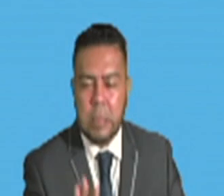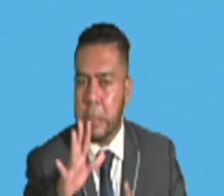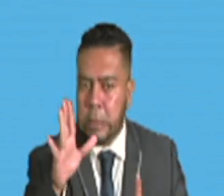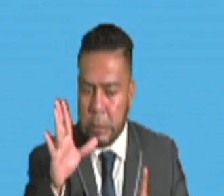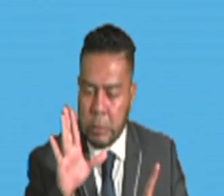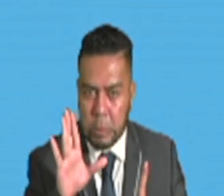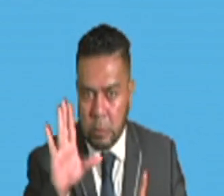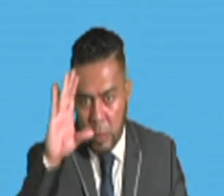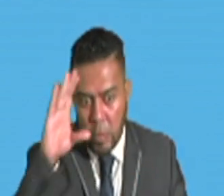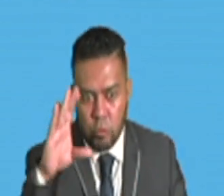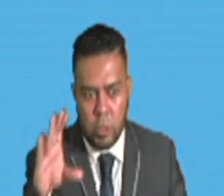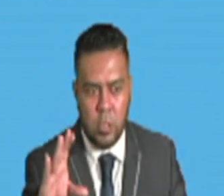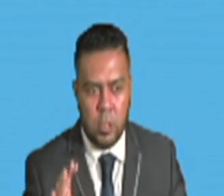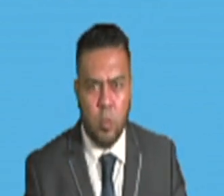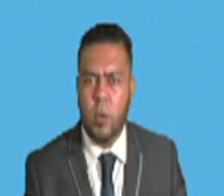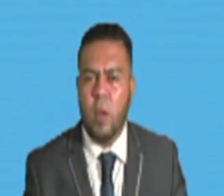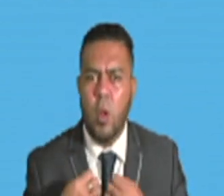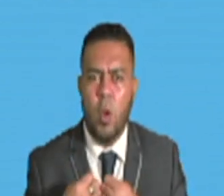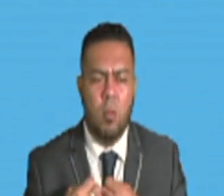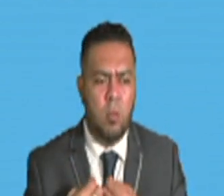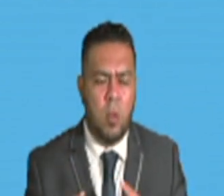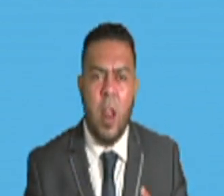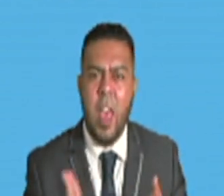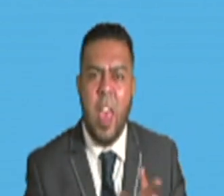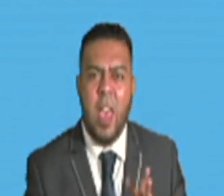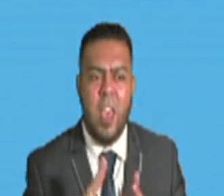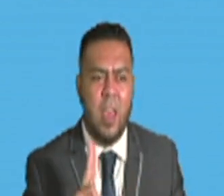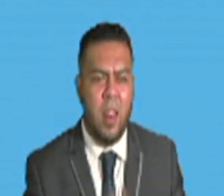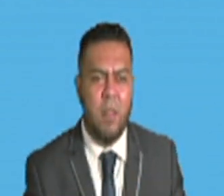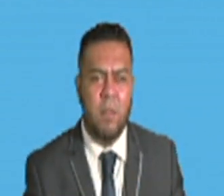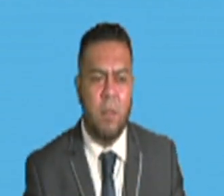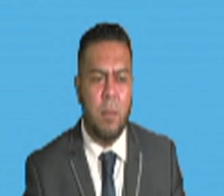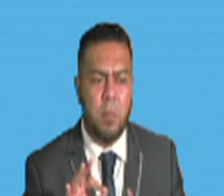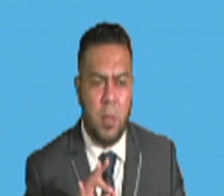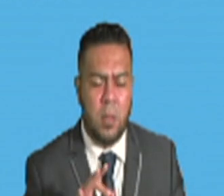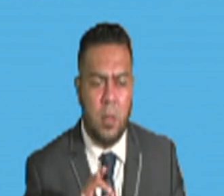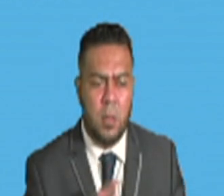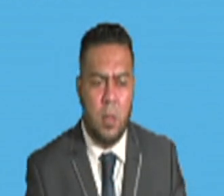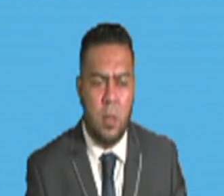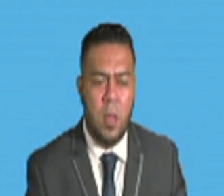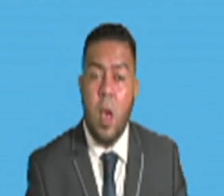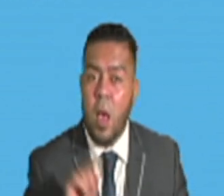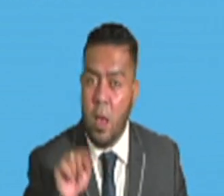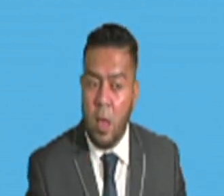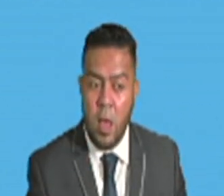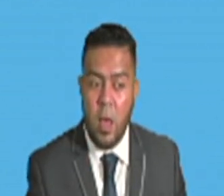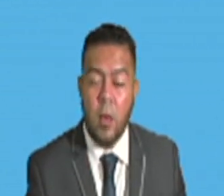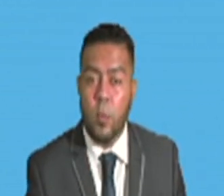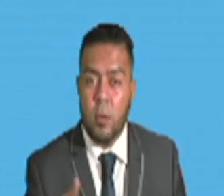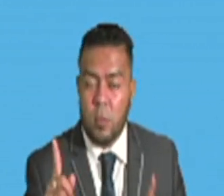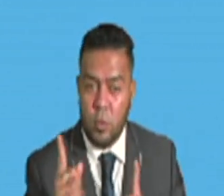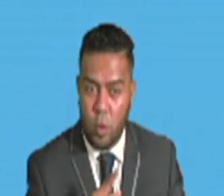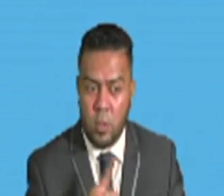been saying. It's been lost on NFP, Mr. Speaker, sir. And I say this, and I'll come to that, Mr. Speaker, sir. Mr. Speaker, sir, and I'll come to